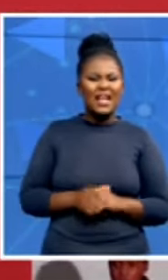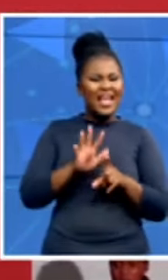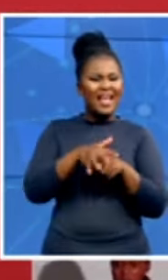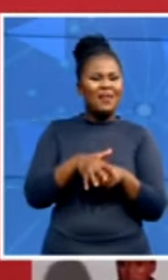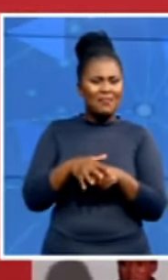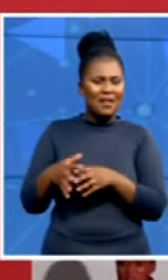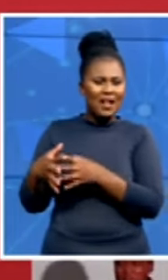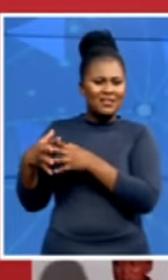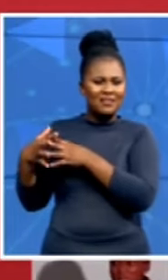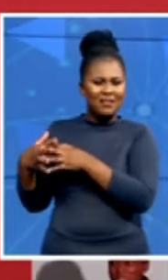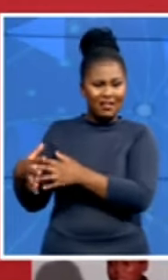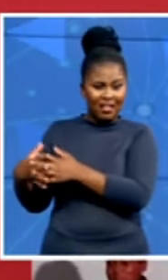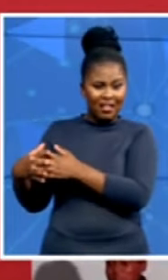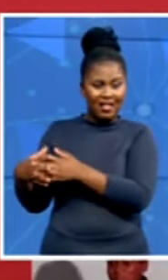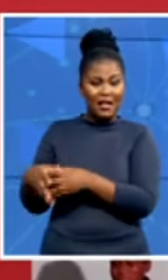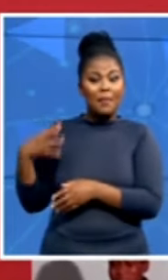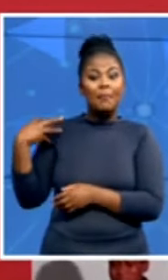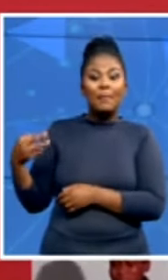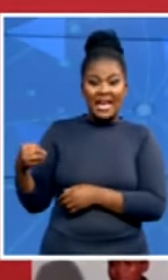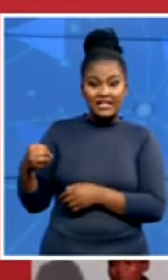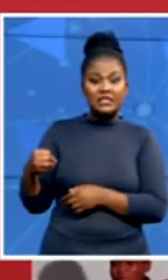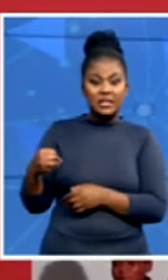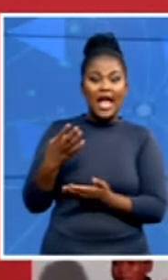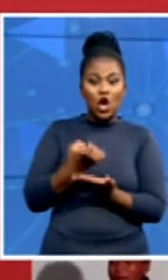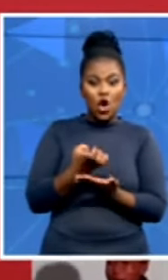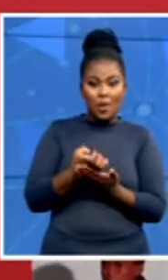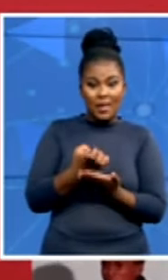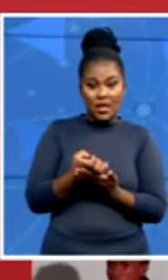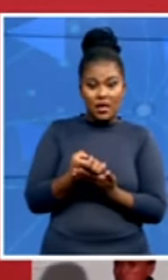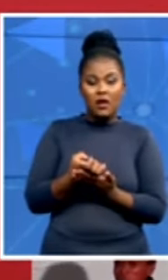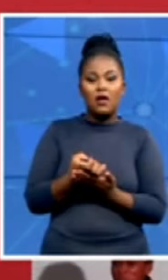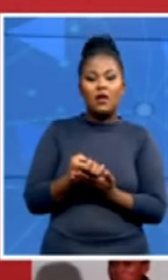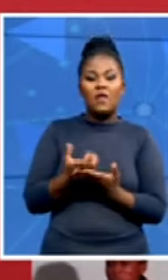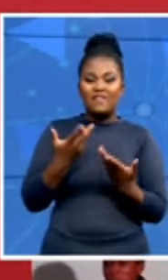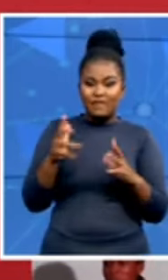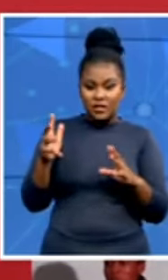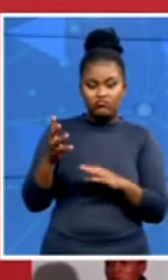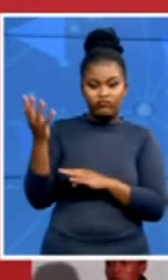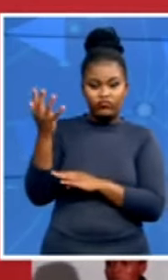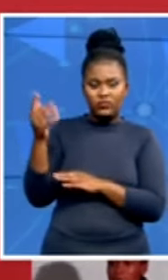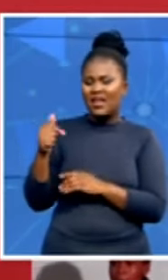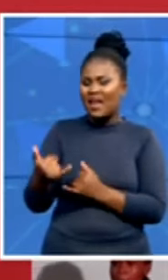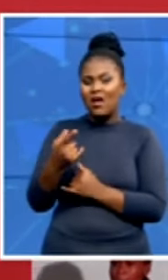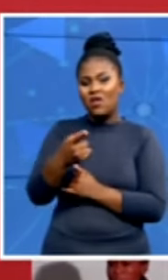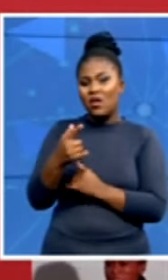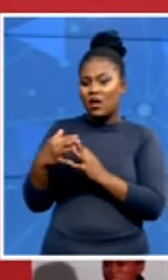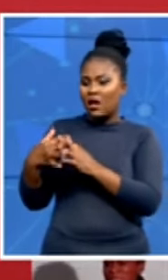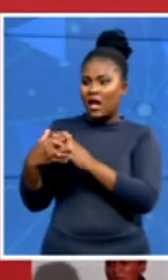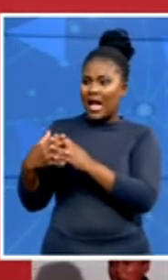minister in the economic cluster? Have you quantified the impact of the unrest on small businesses in the